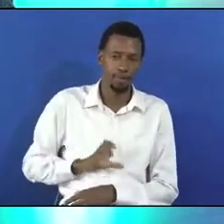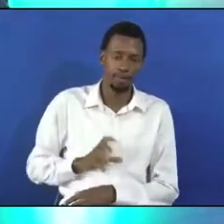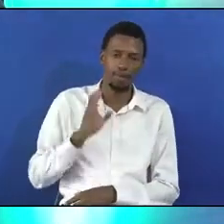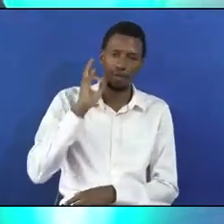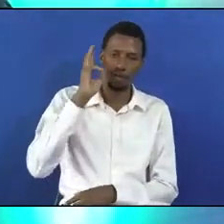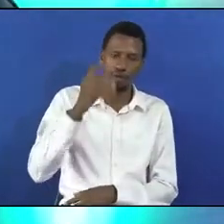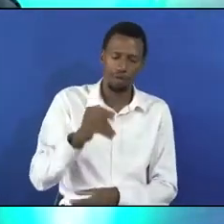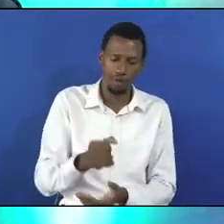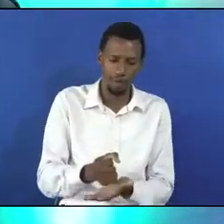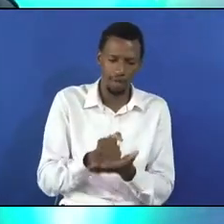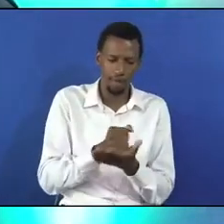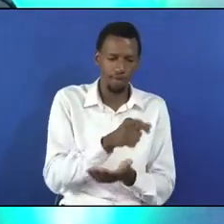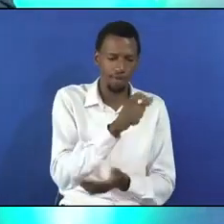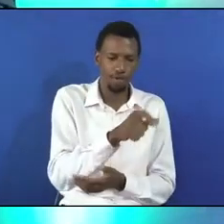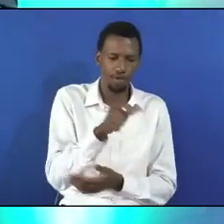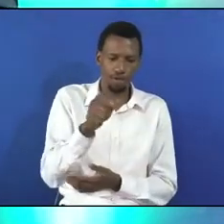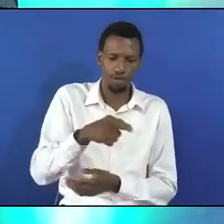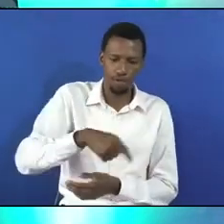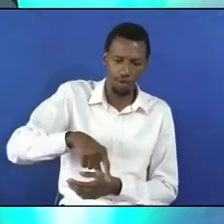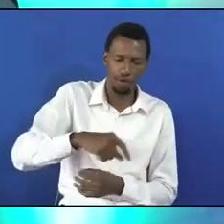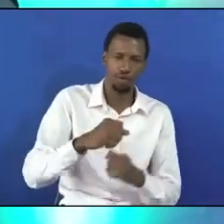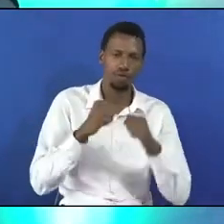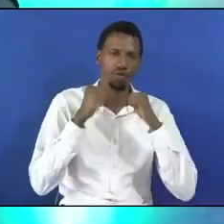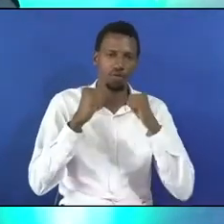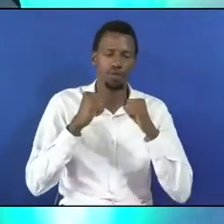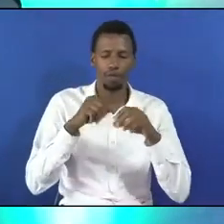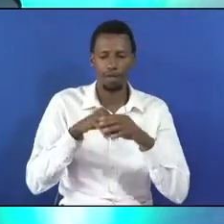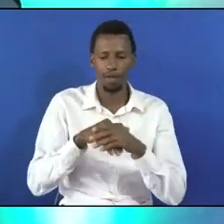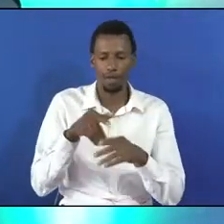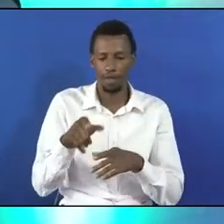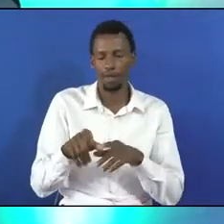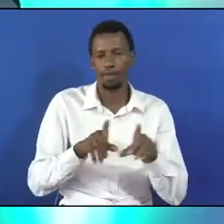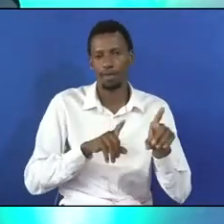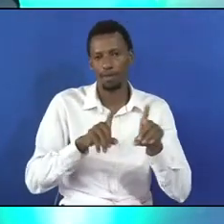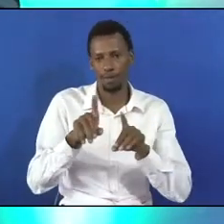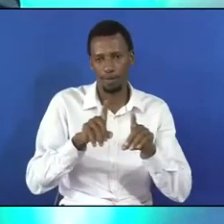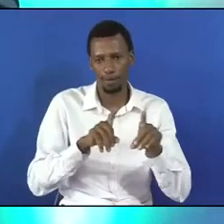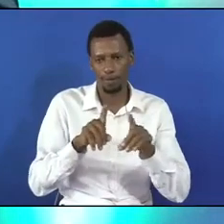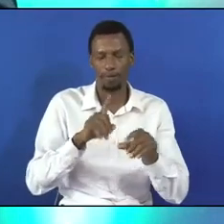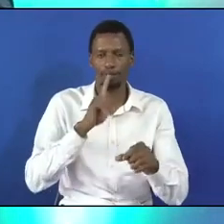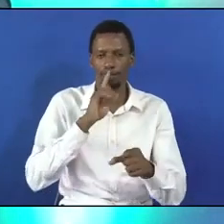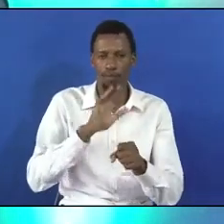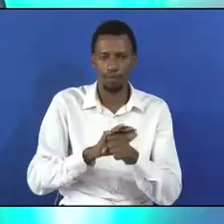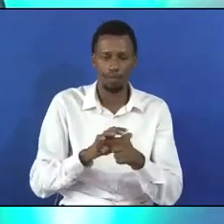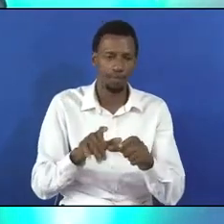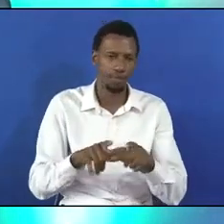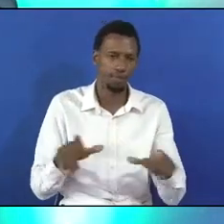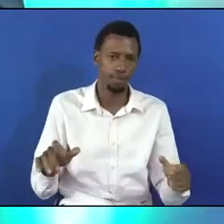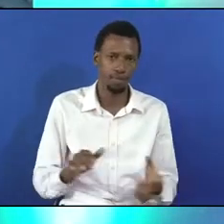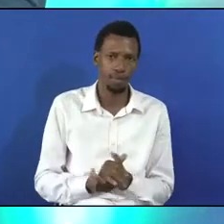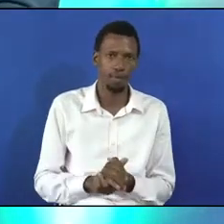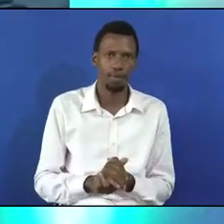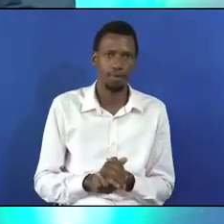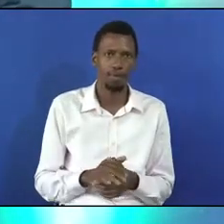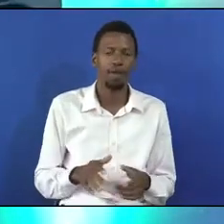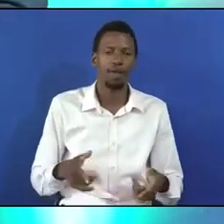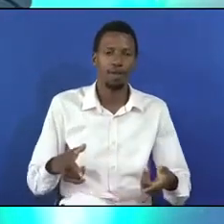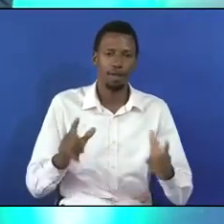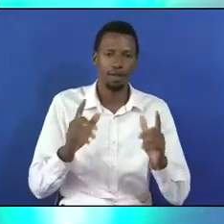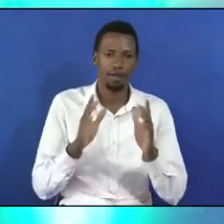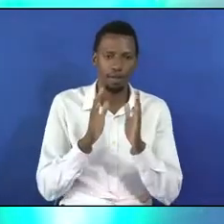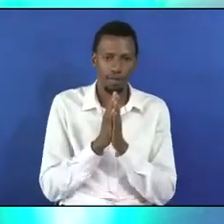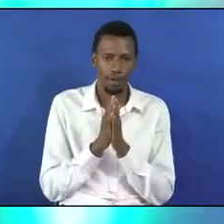to be stronger in this journey to the promised land. Therefore, shall we